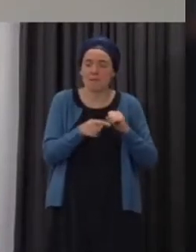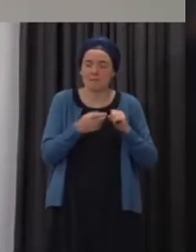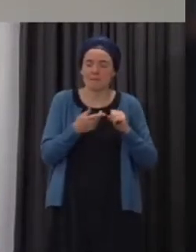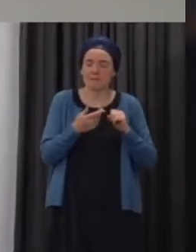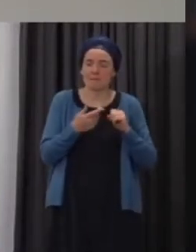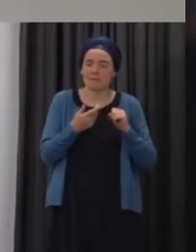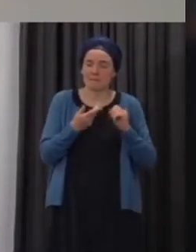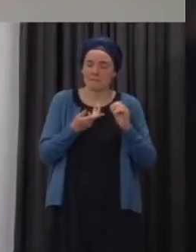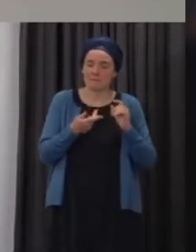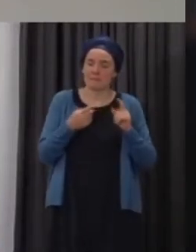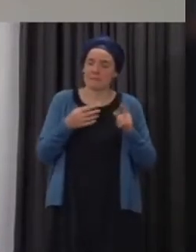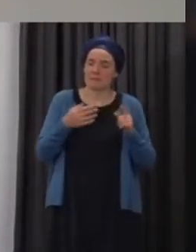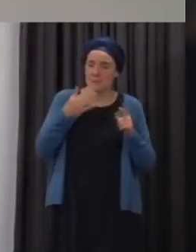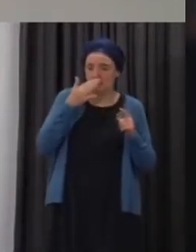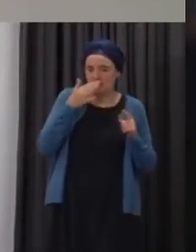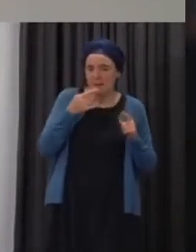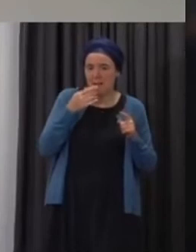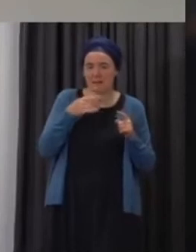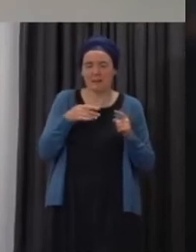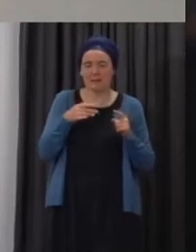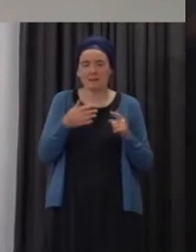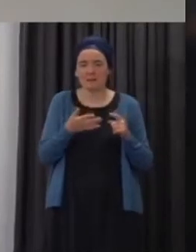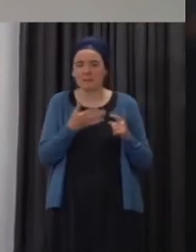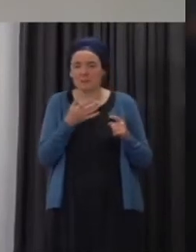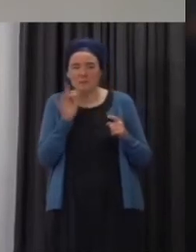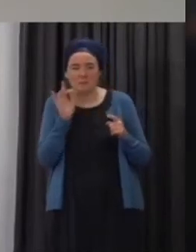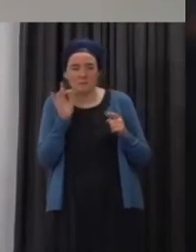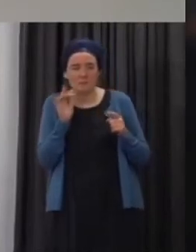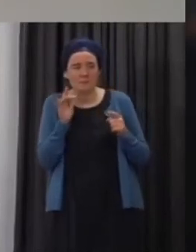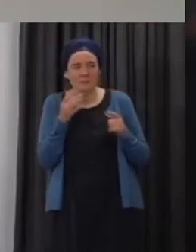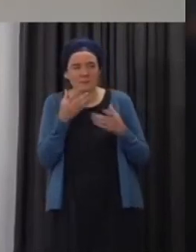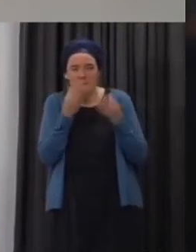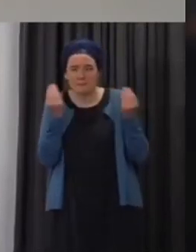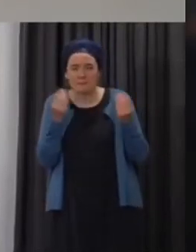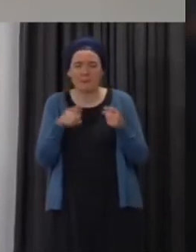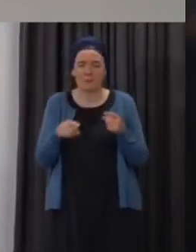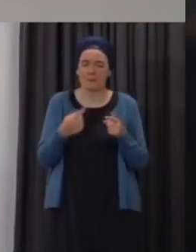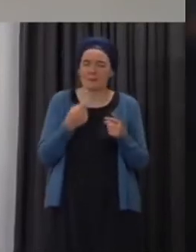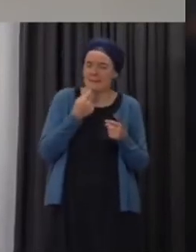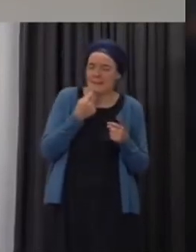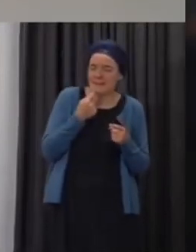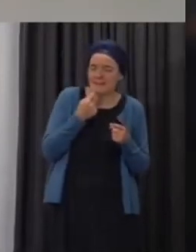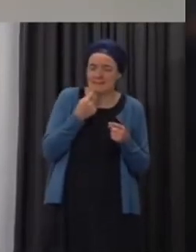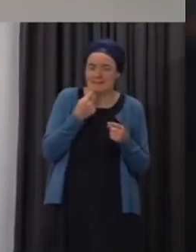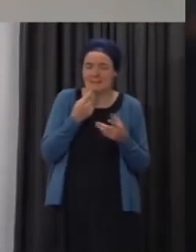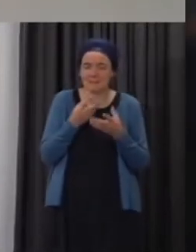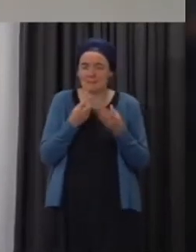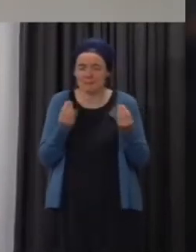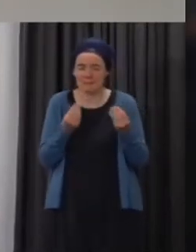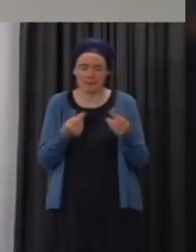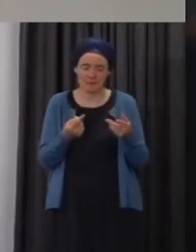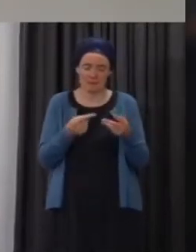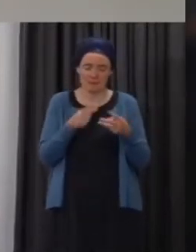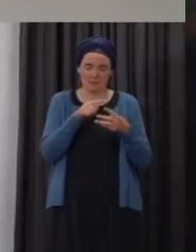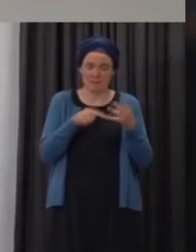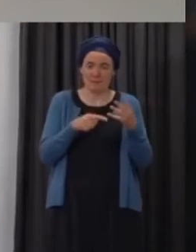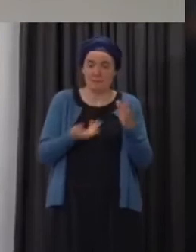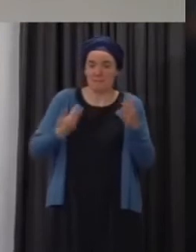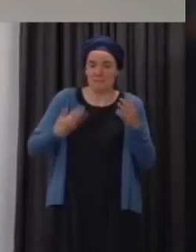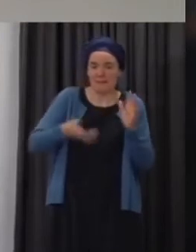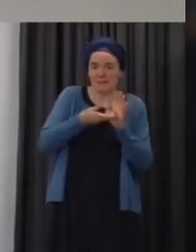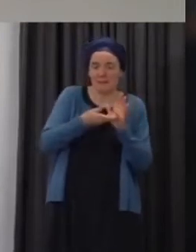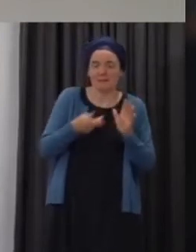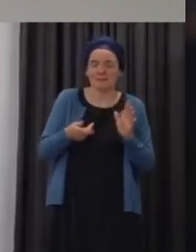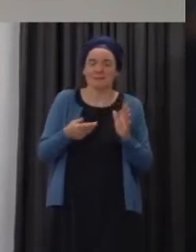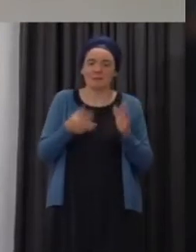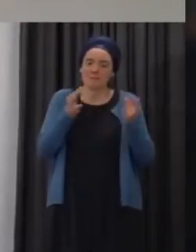that scientists in the UK say could indicate coronavirus, the same ones that talked about Antonio being